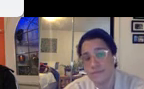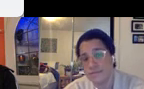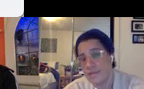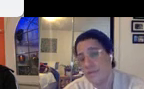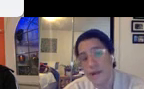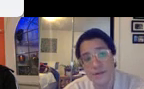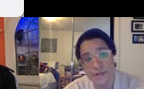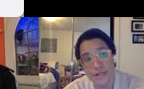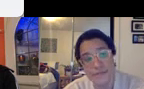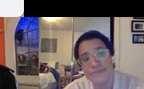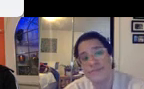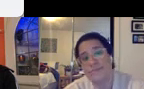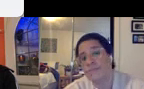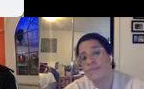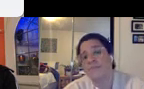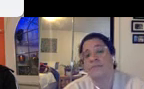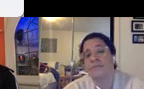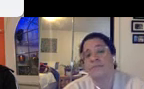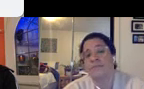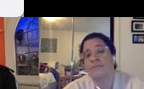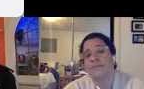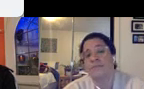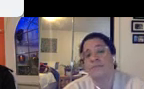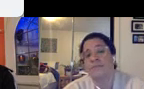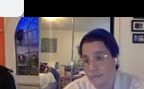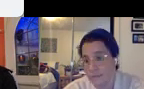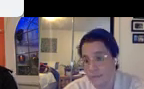next top priority.